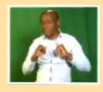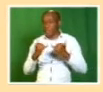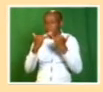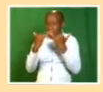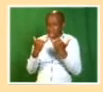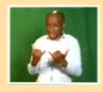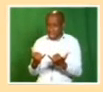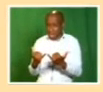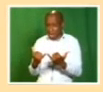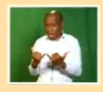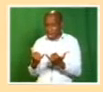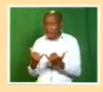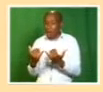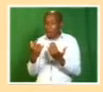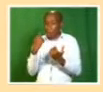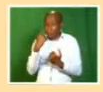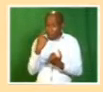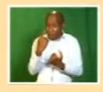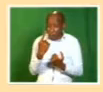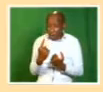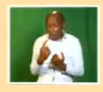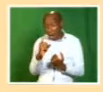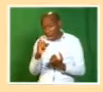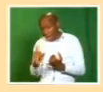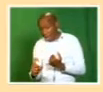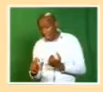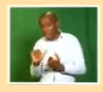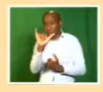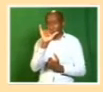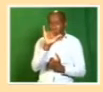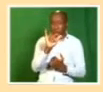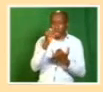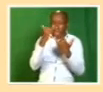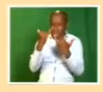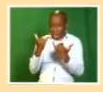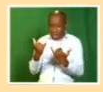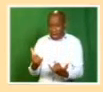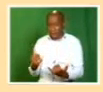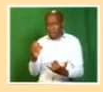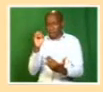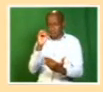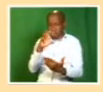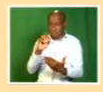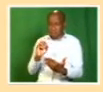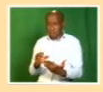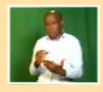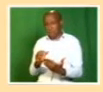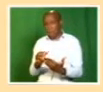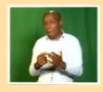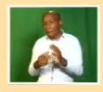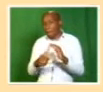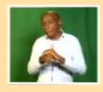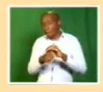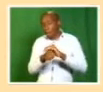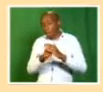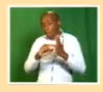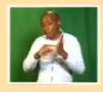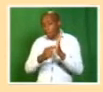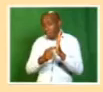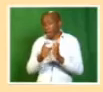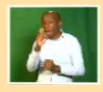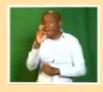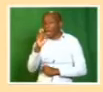we go to our x and y axis, then we show the important points. We said